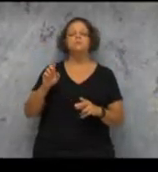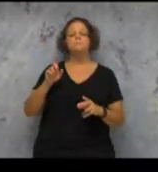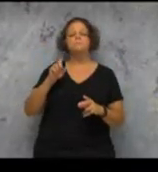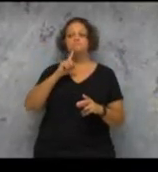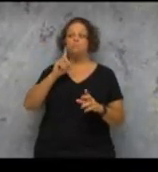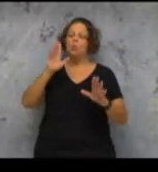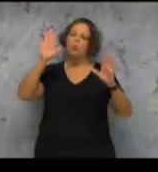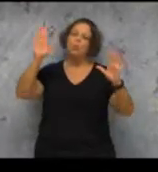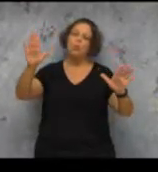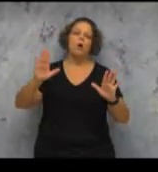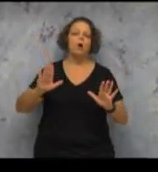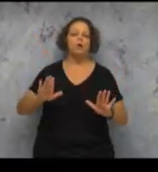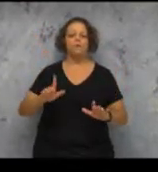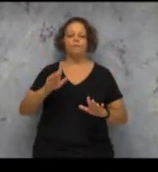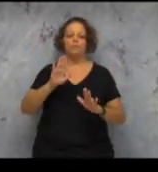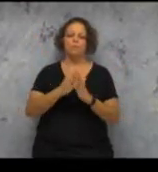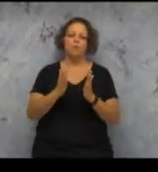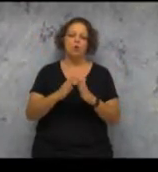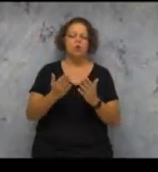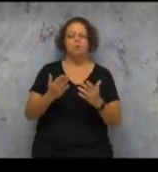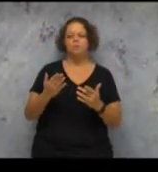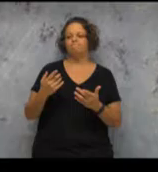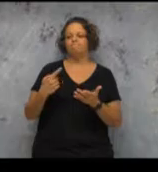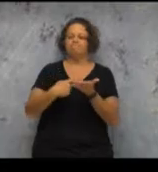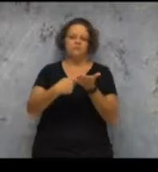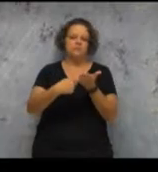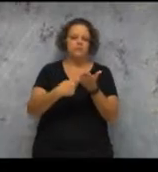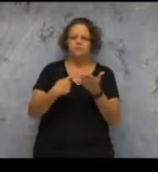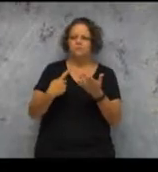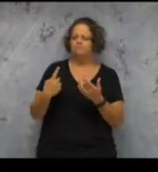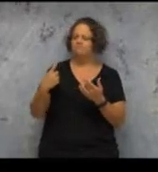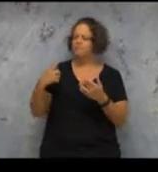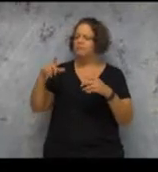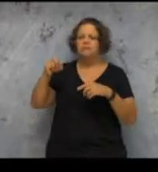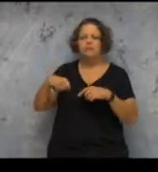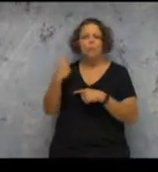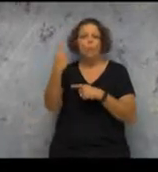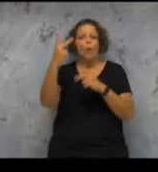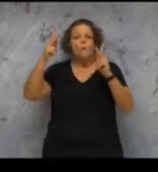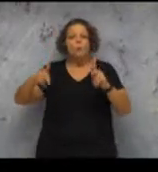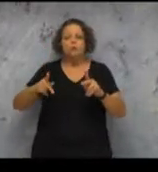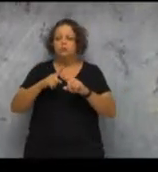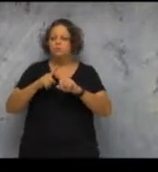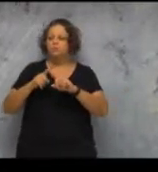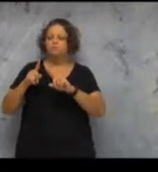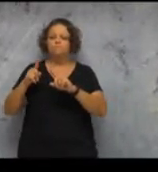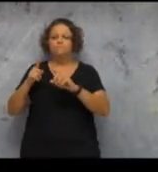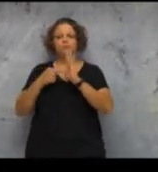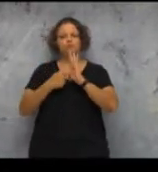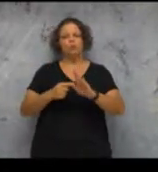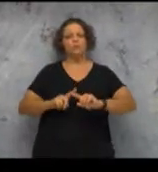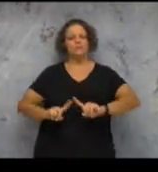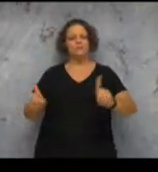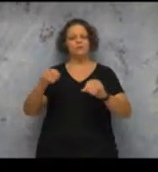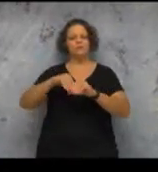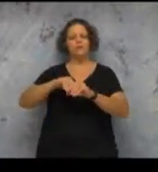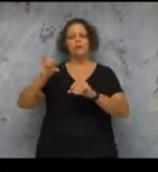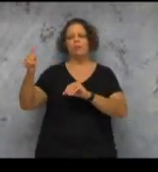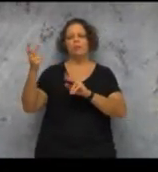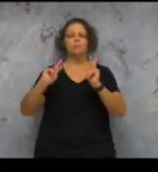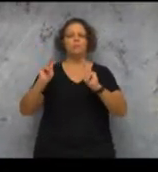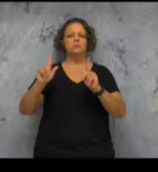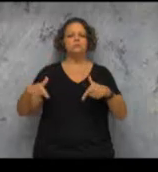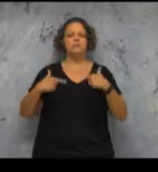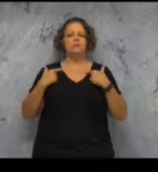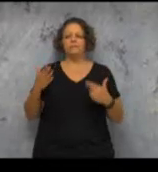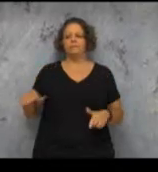an incredible book that talks about how it just takes one person to make a difference in other people's lives.